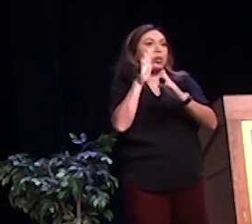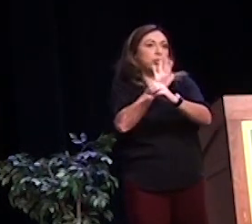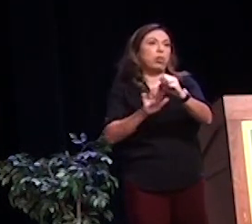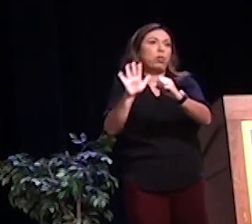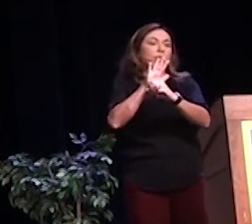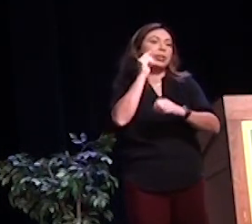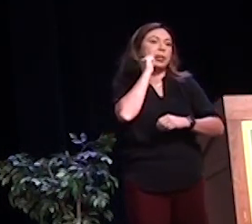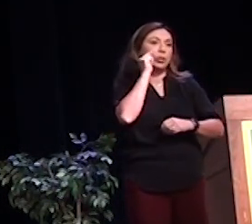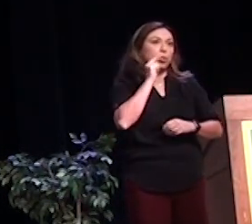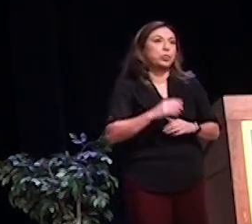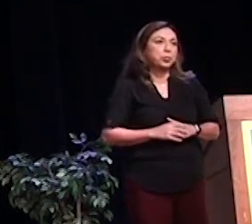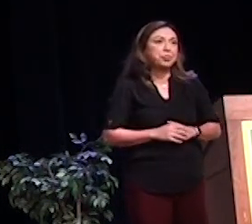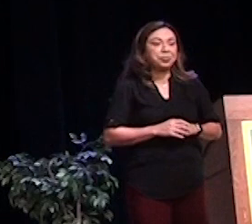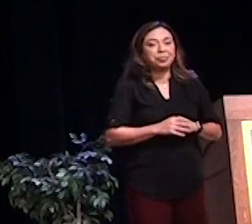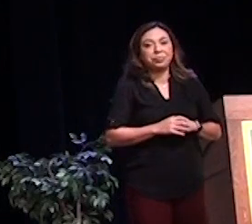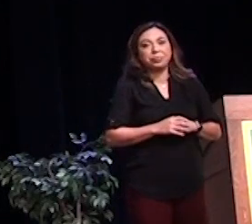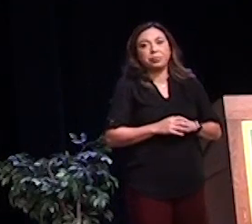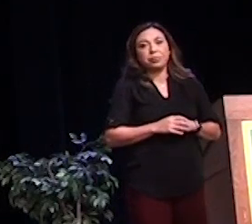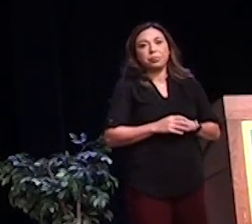Wayne.